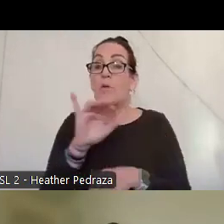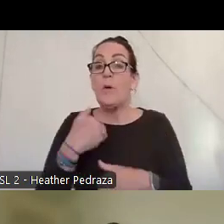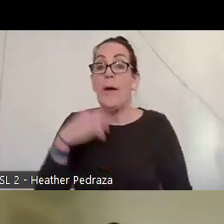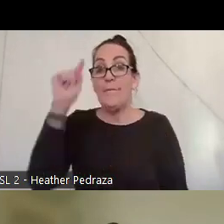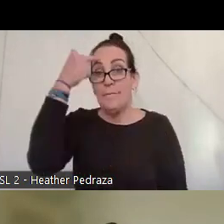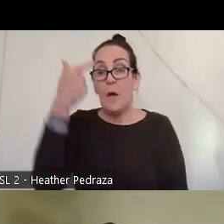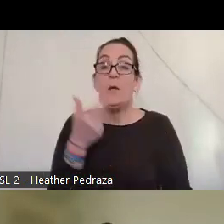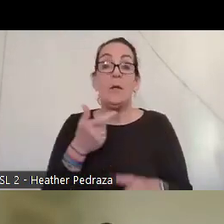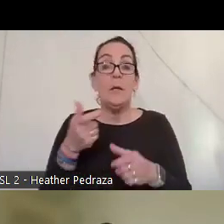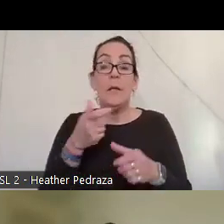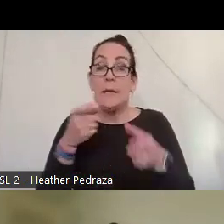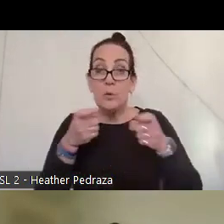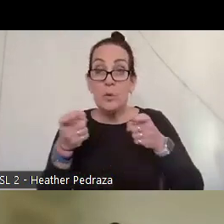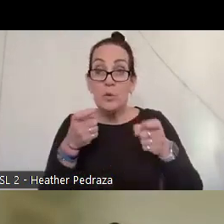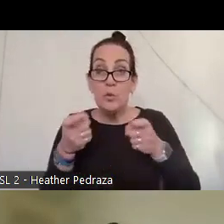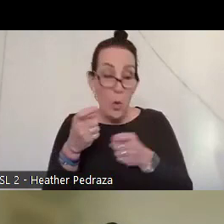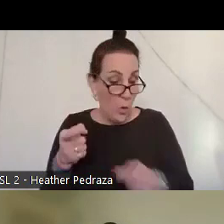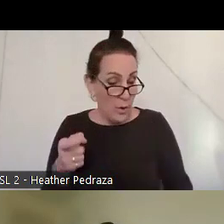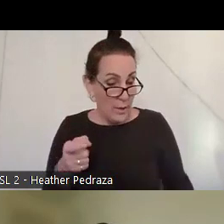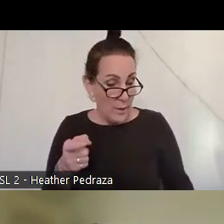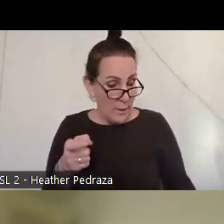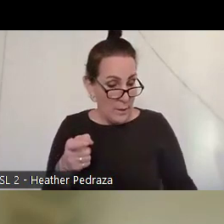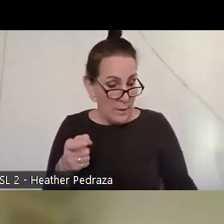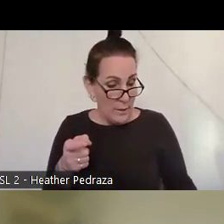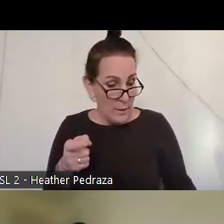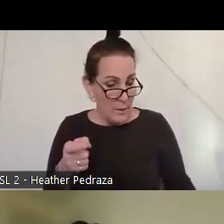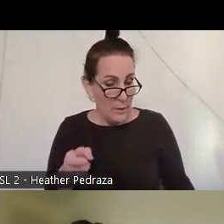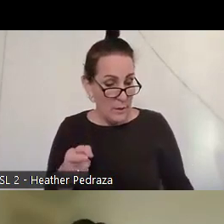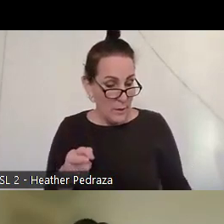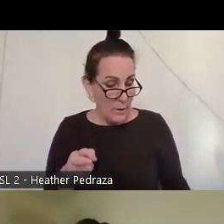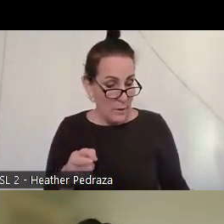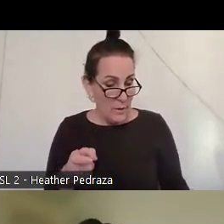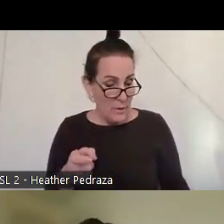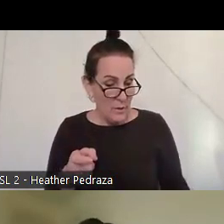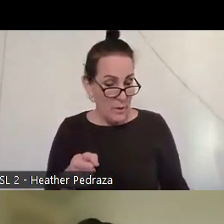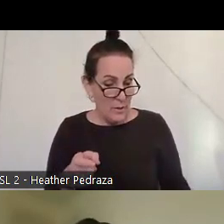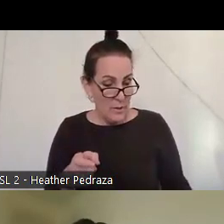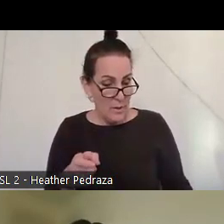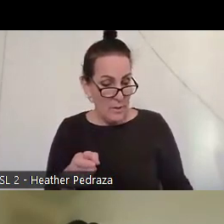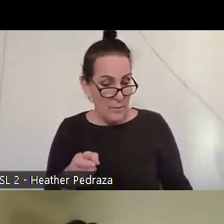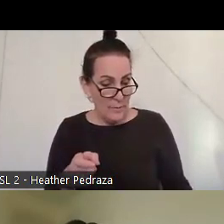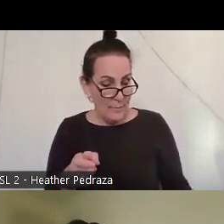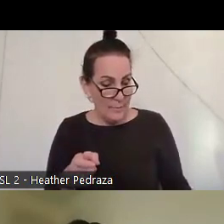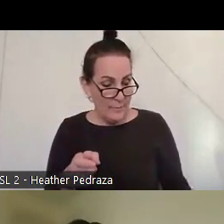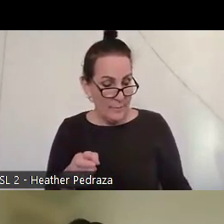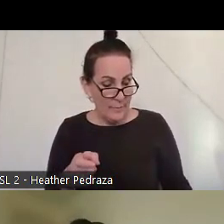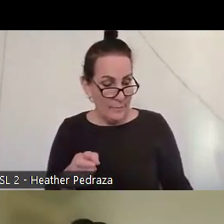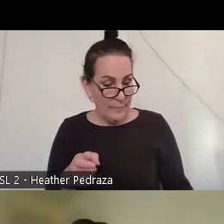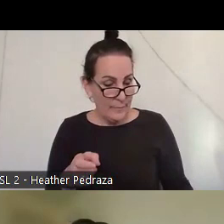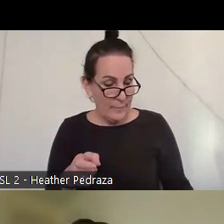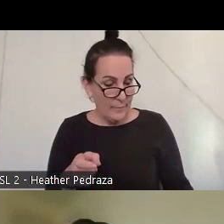that Californians have that this will not cover. So don't want to indicate that this is going to provide some kind of universal coverage,